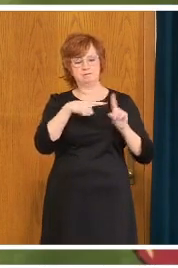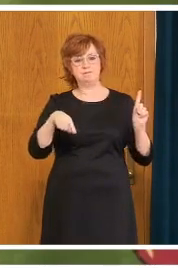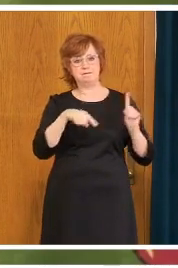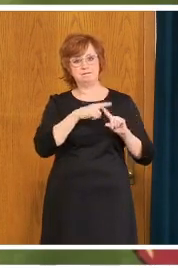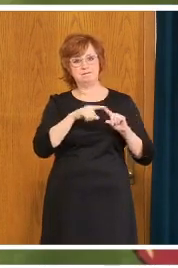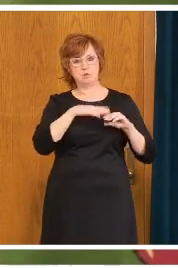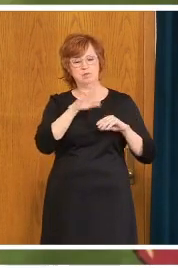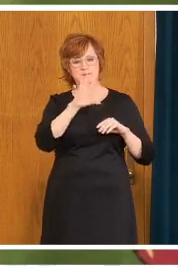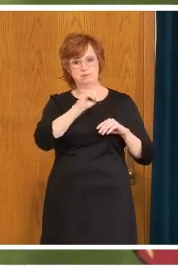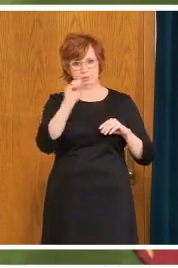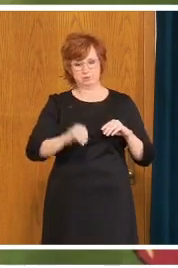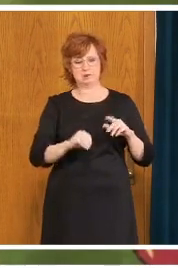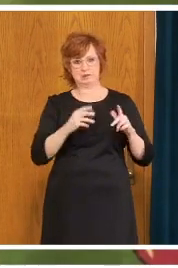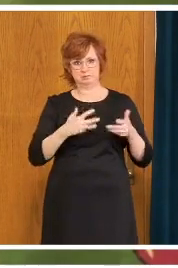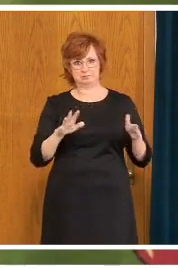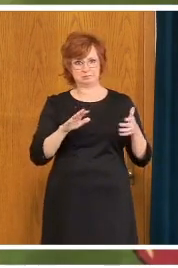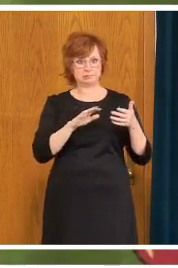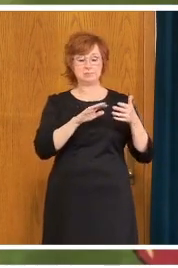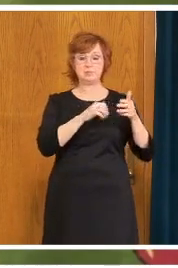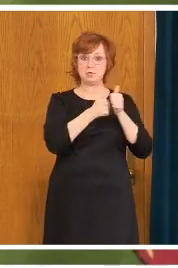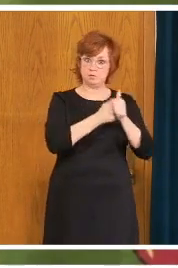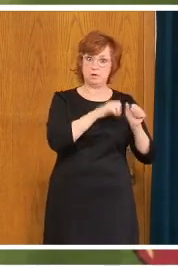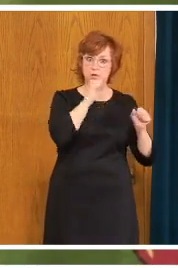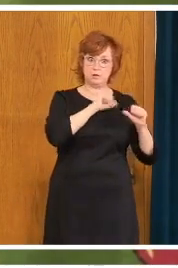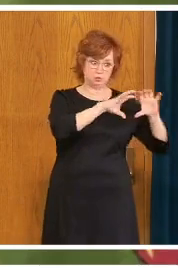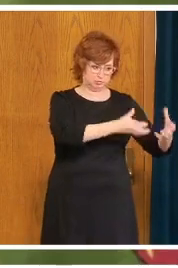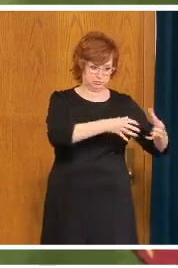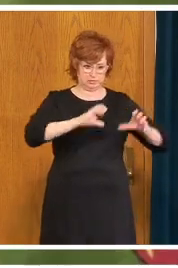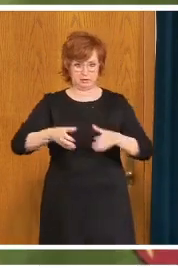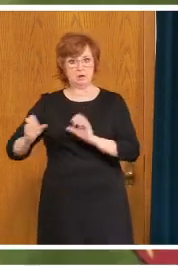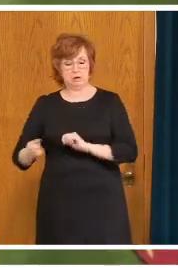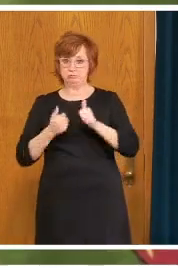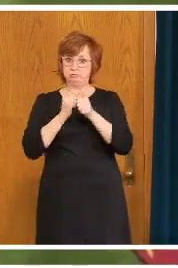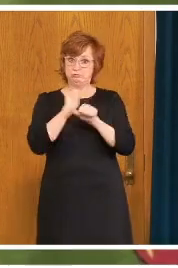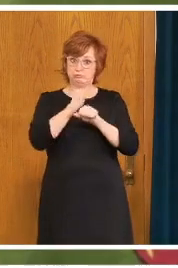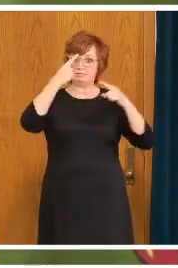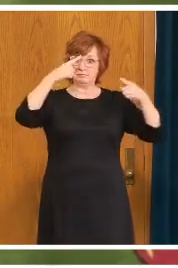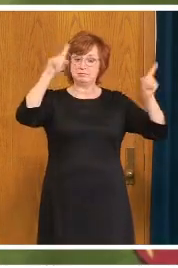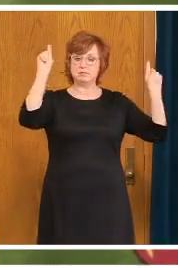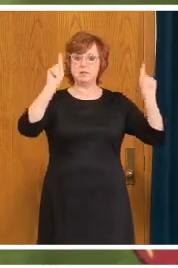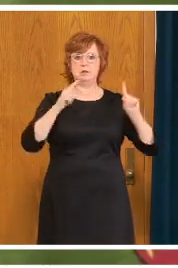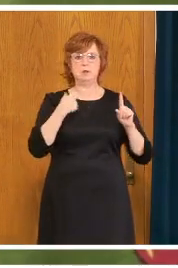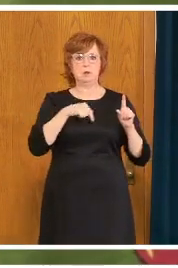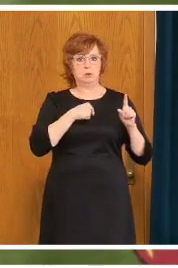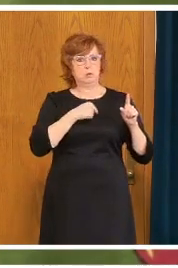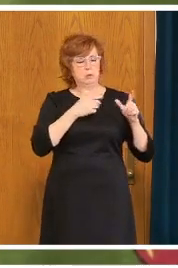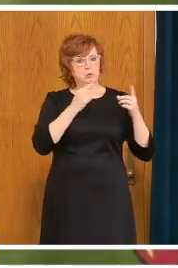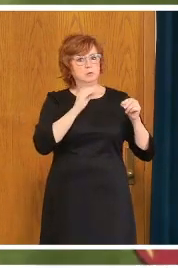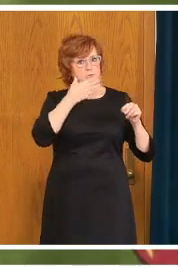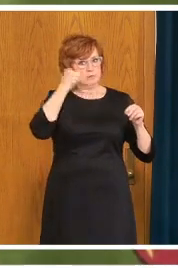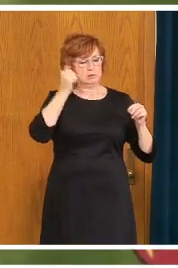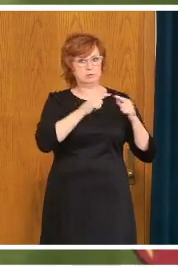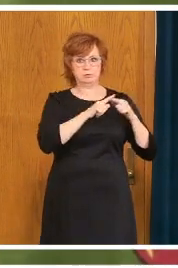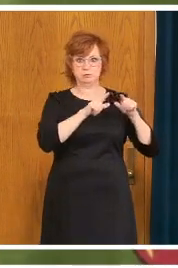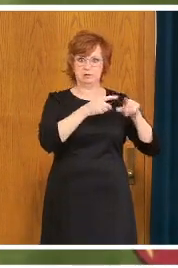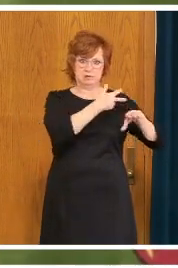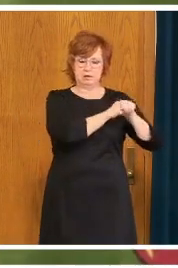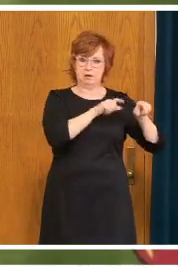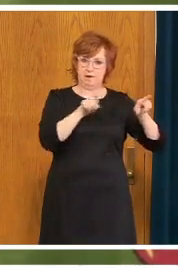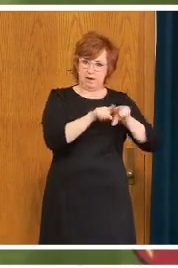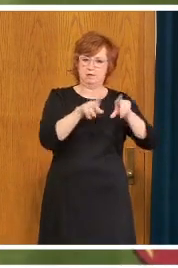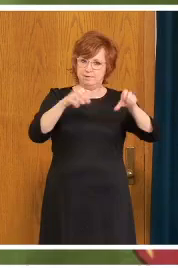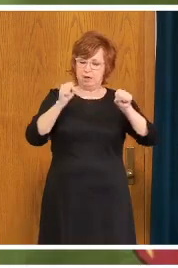well. We are getting as many people as possible vaccinated quickly as possible. And we are